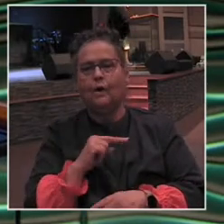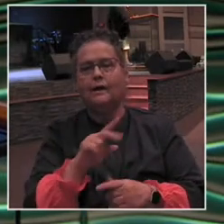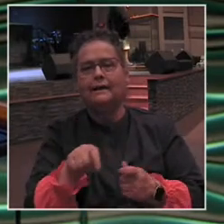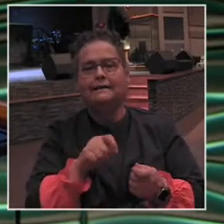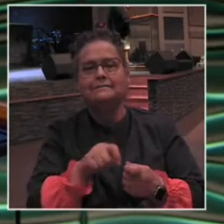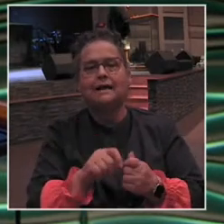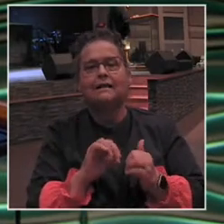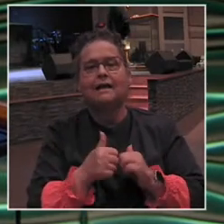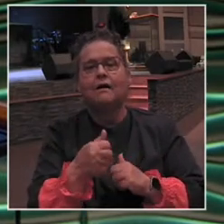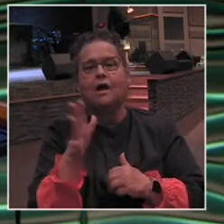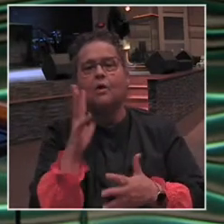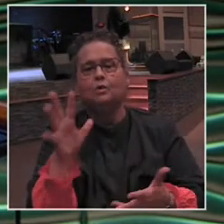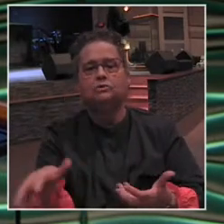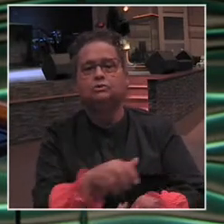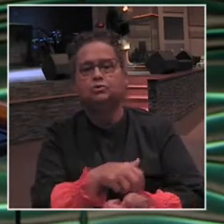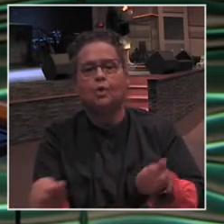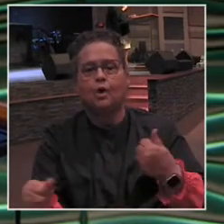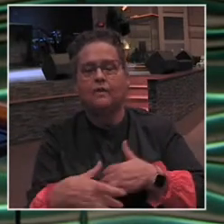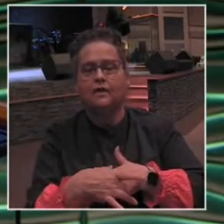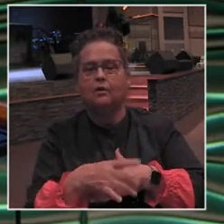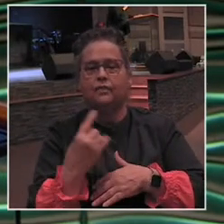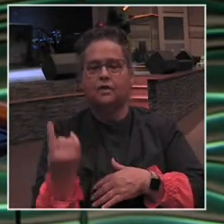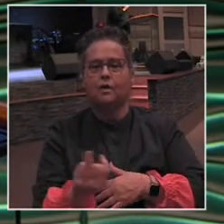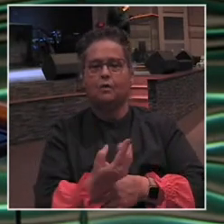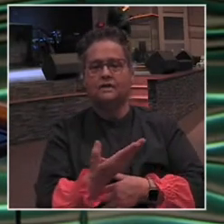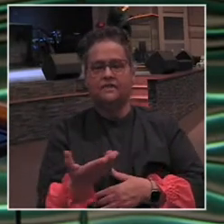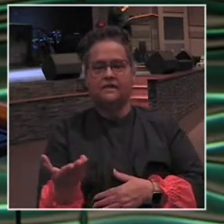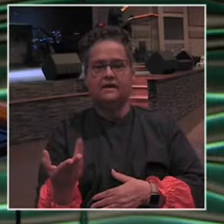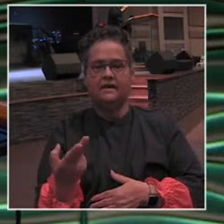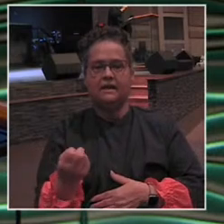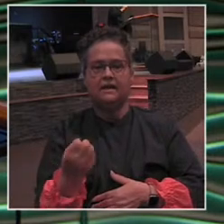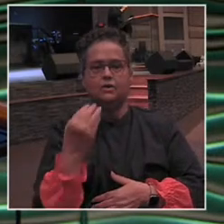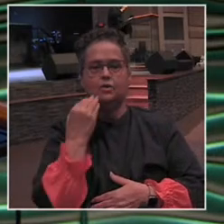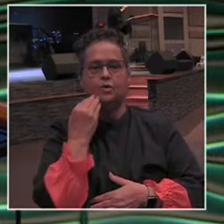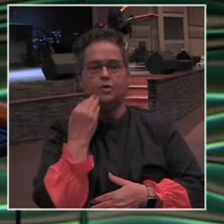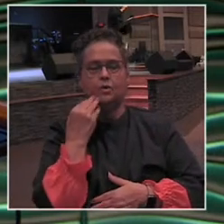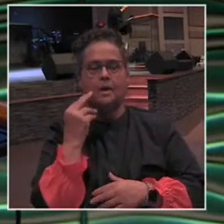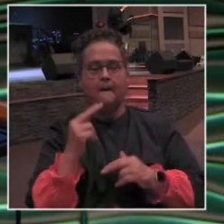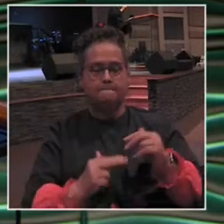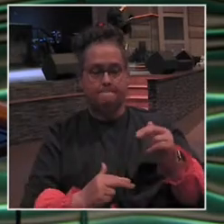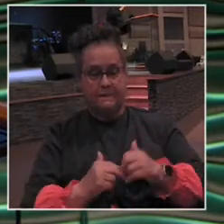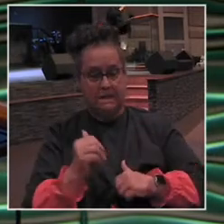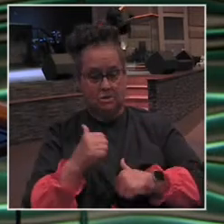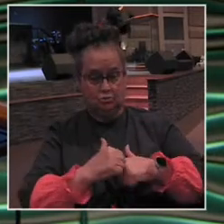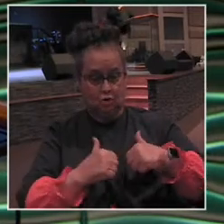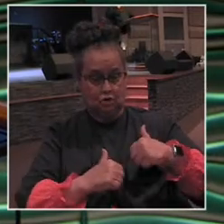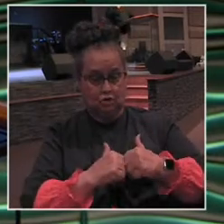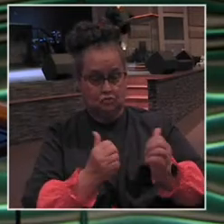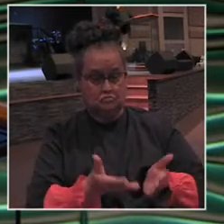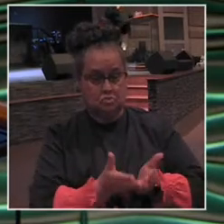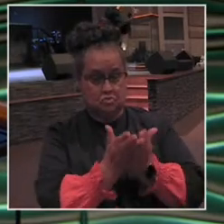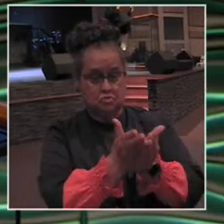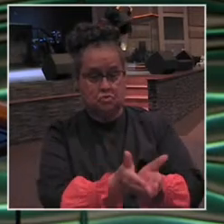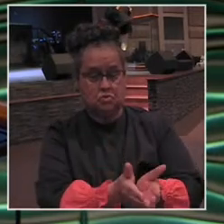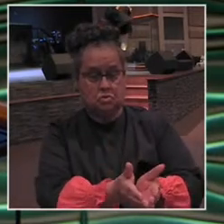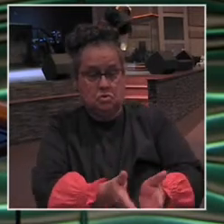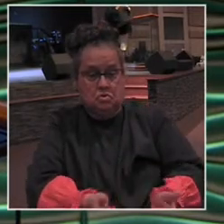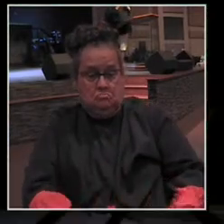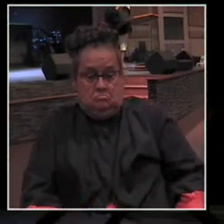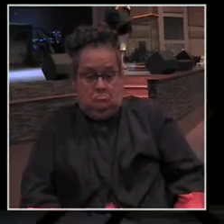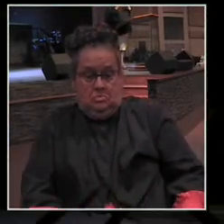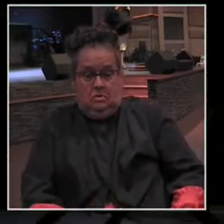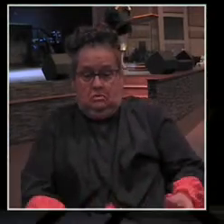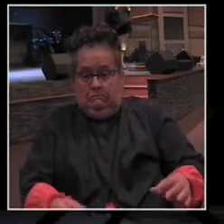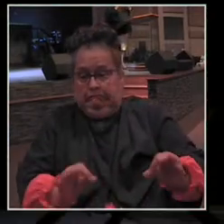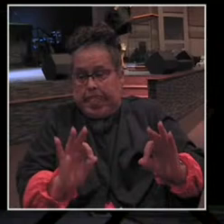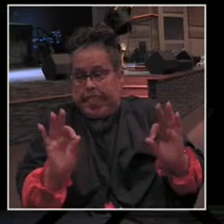God was going to wipe away the earth. The only thing Noah knew was build a structure with absolutely, like, really